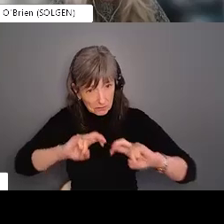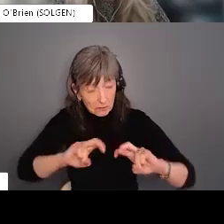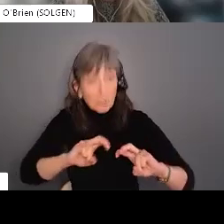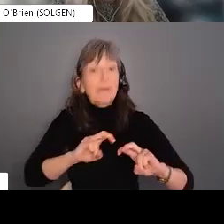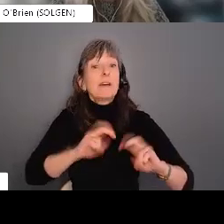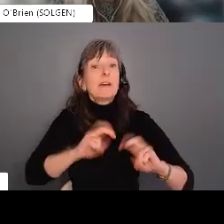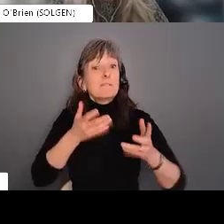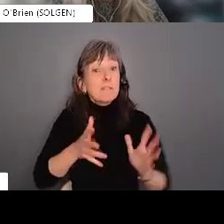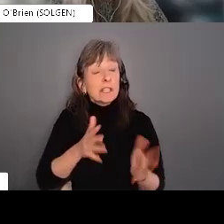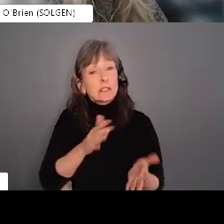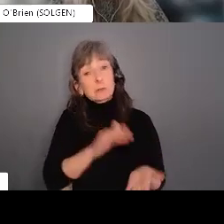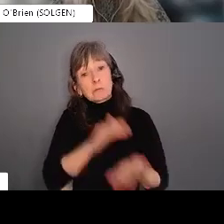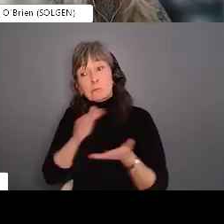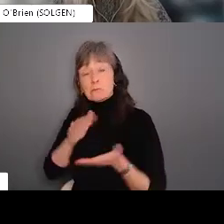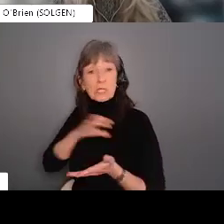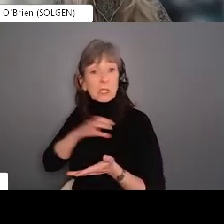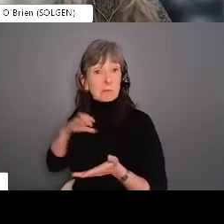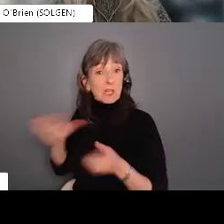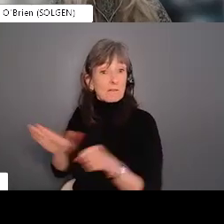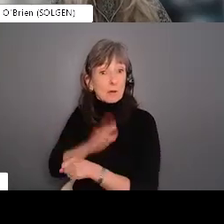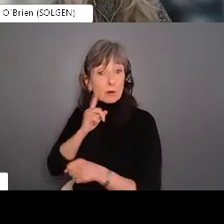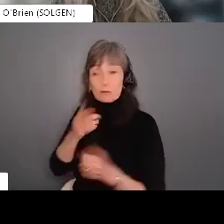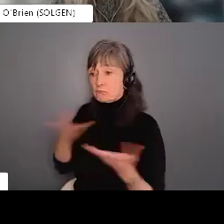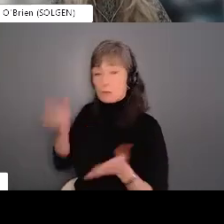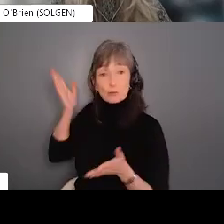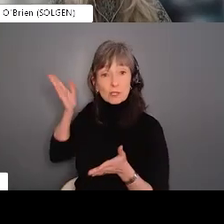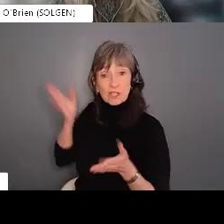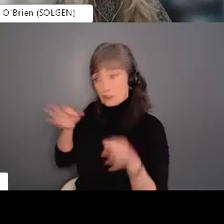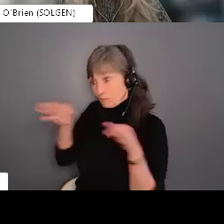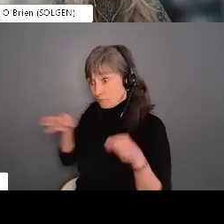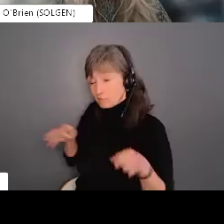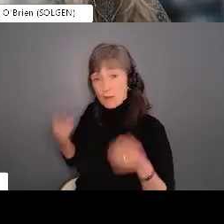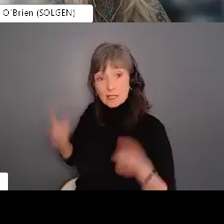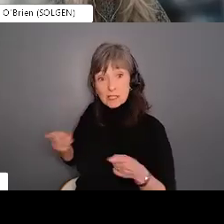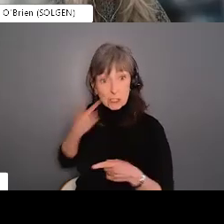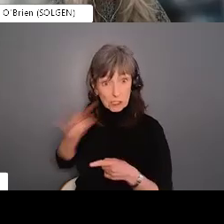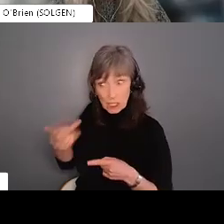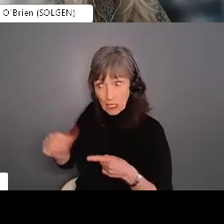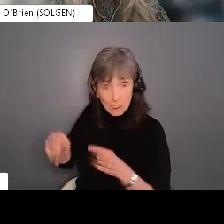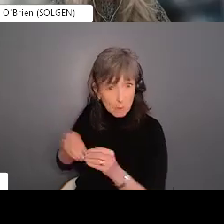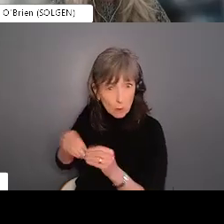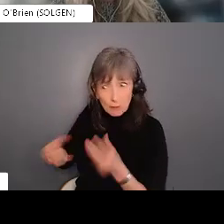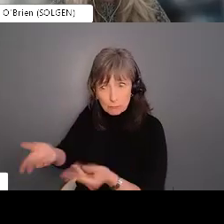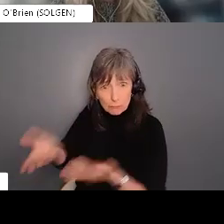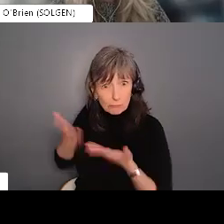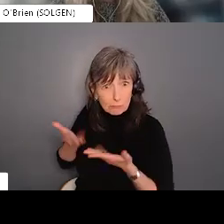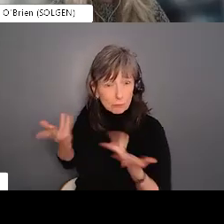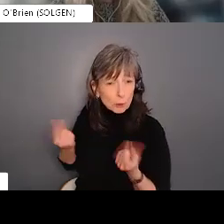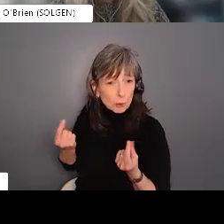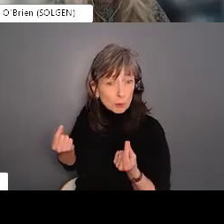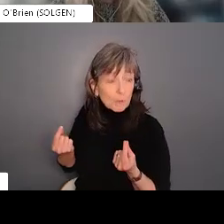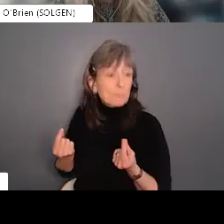comments, further recommendations, etc. That's then put into, we will send recommendations out to